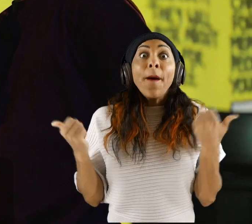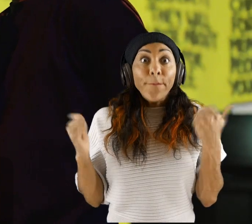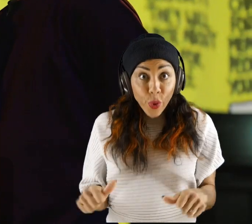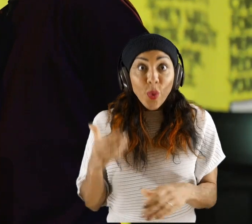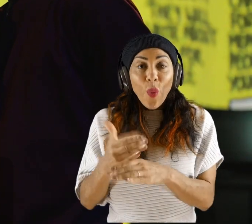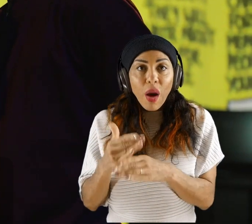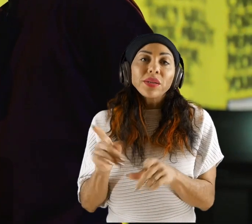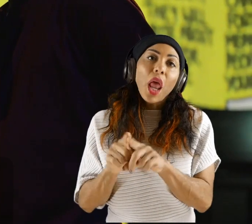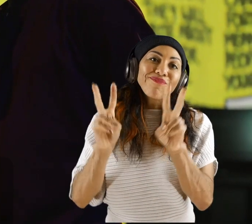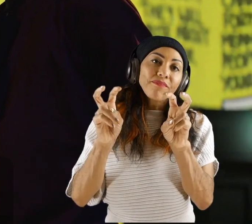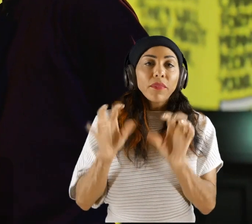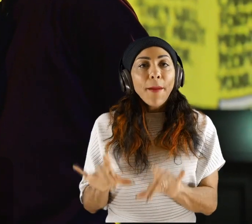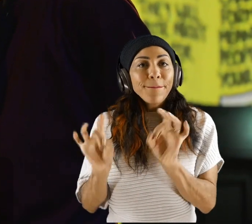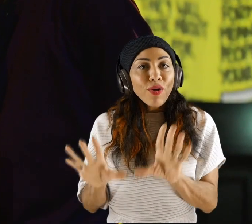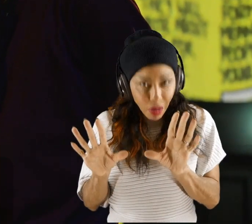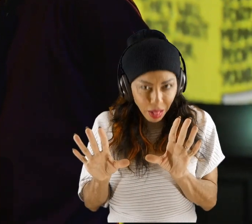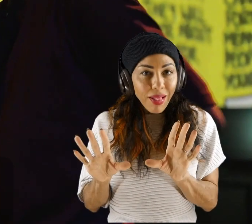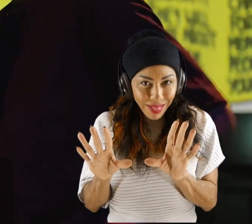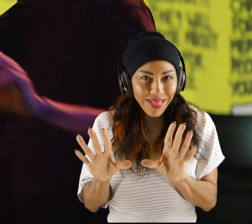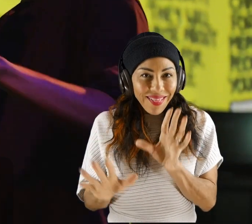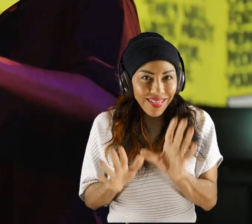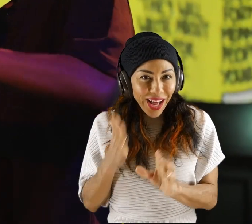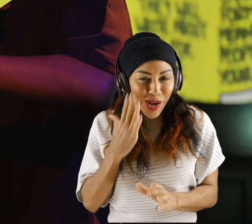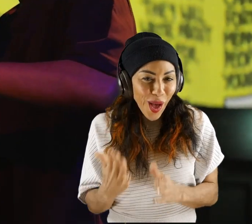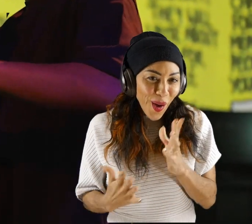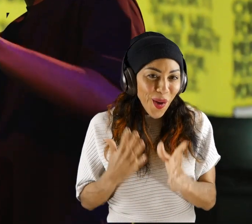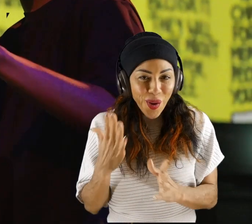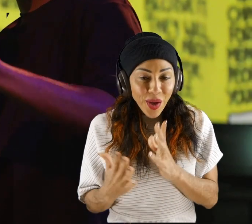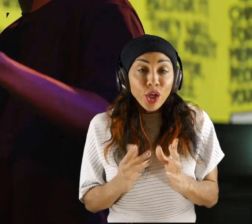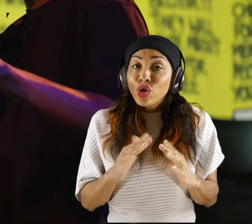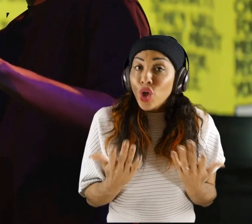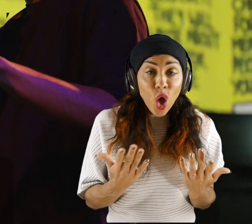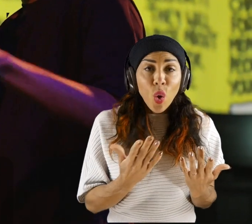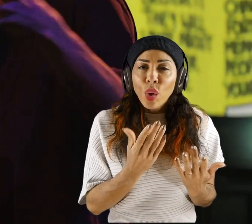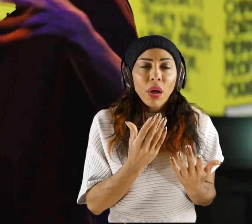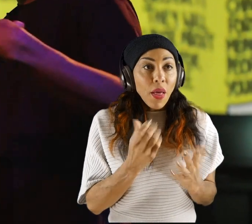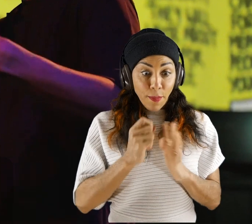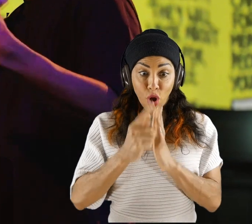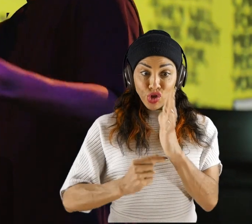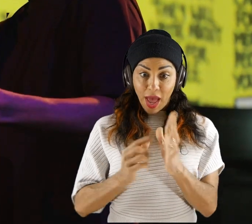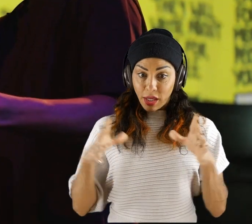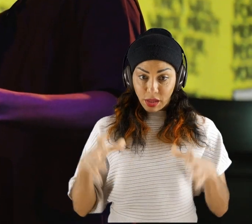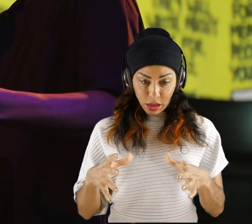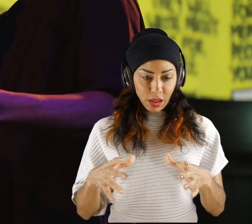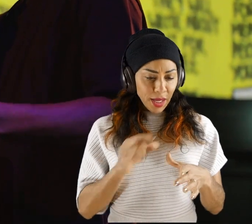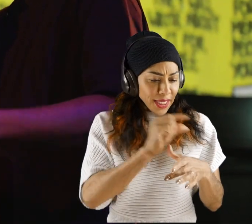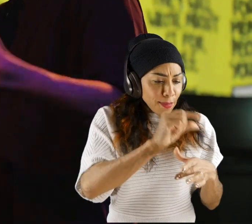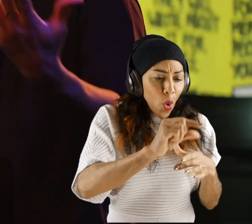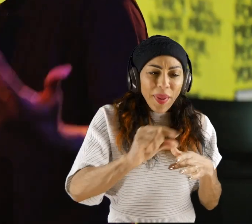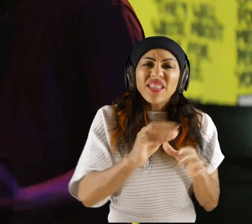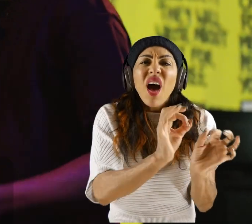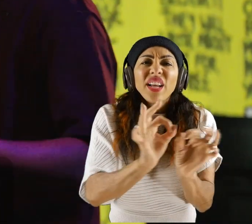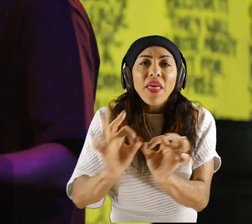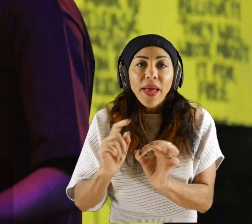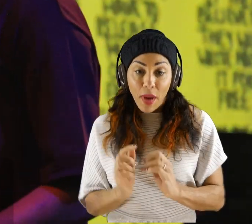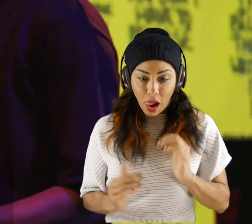miracle. I don't know. So yeah, I think the small bits of this project actually are nothing. It's the cumulative effect of everything. And it's the same